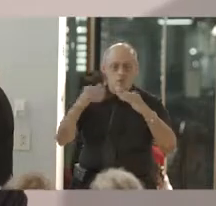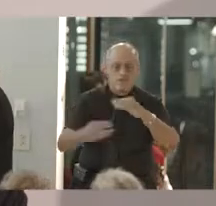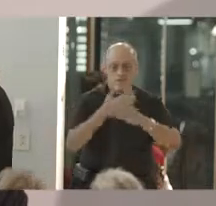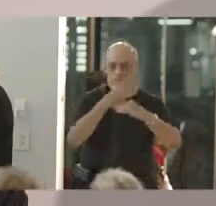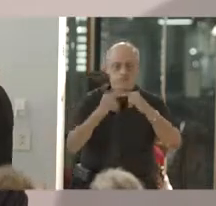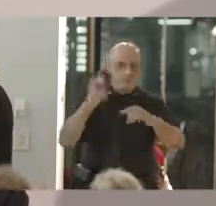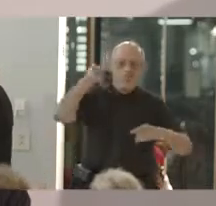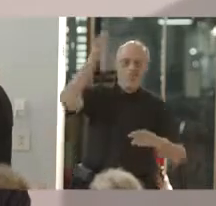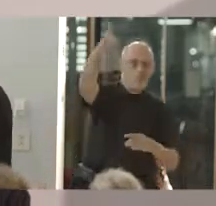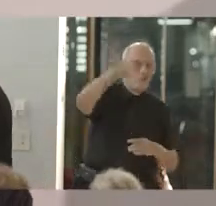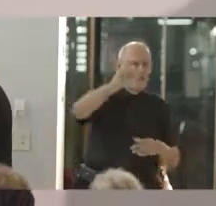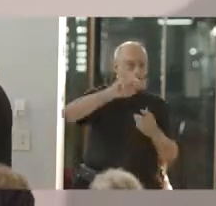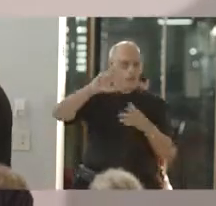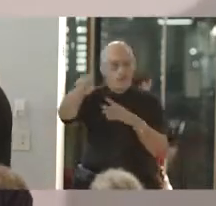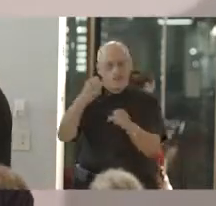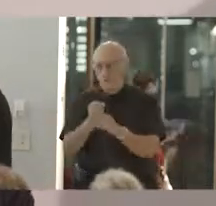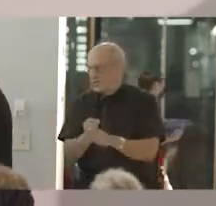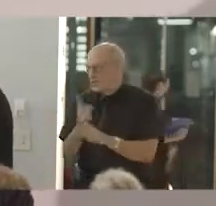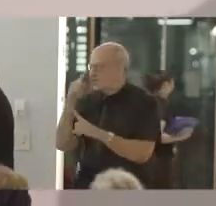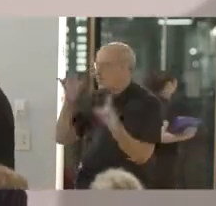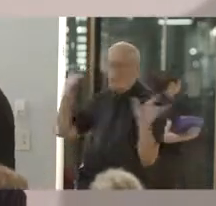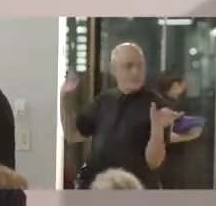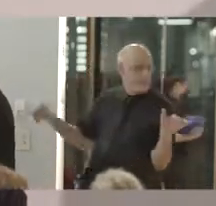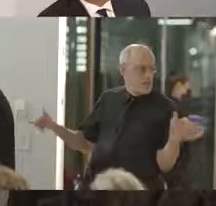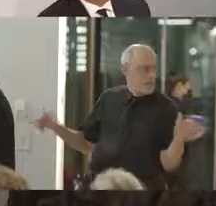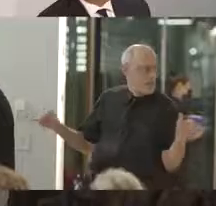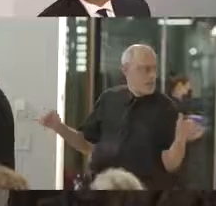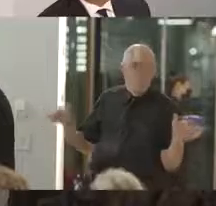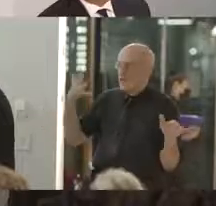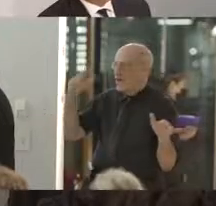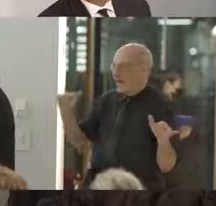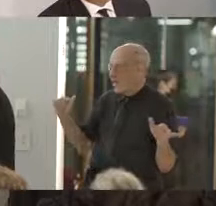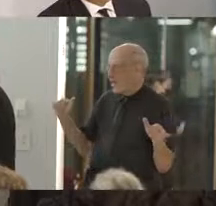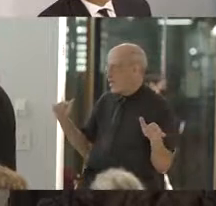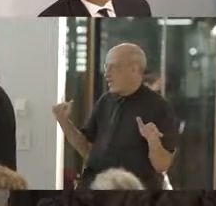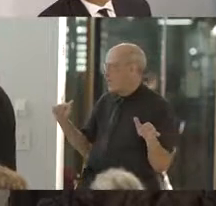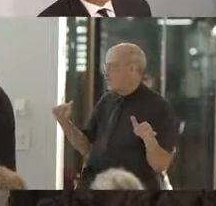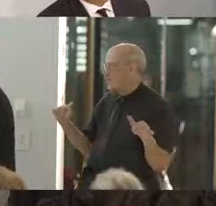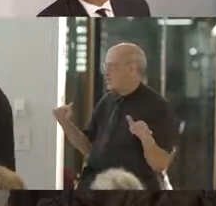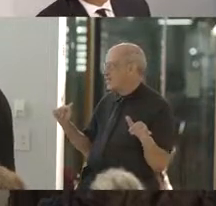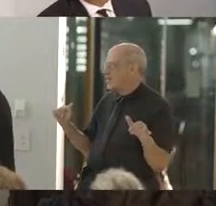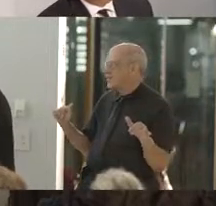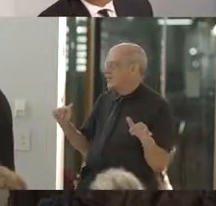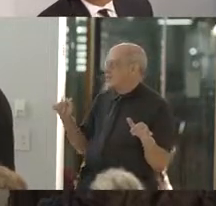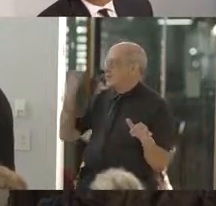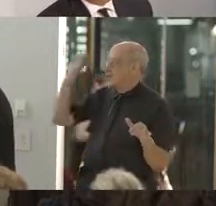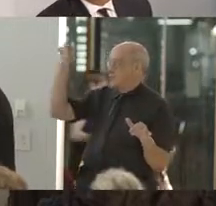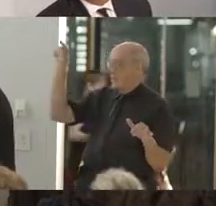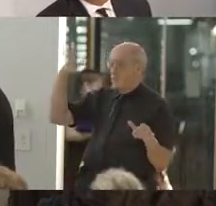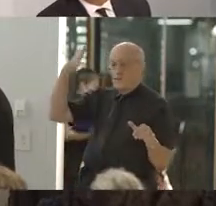we stay with hang on for a second, please. Can we stay with 5A, please? Correct. Hello? 2 feet. Jeremy. Does this